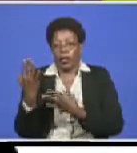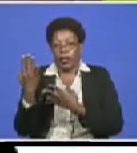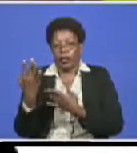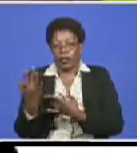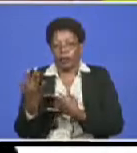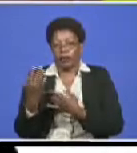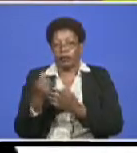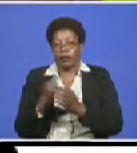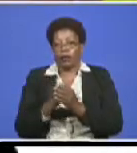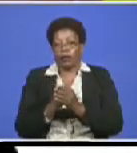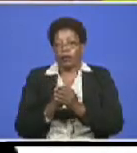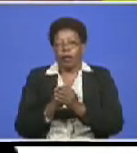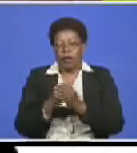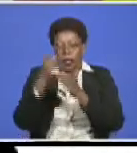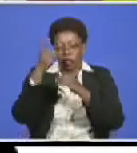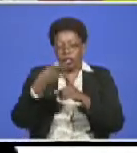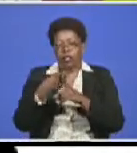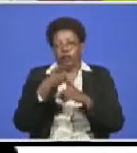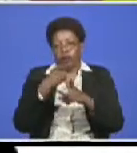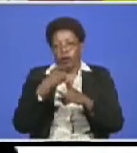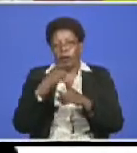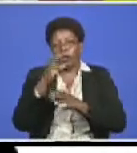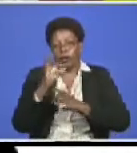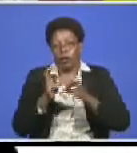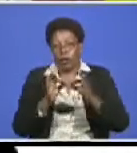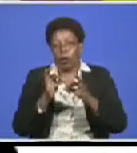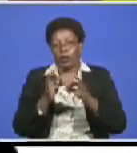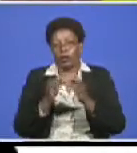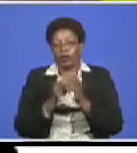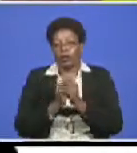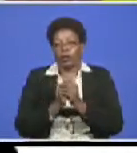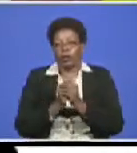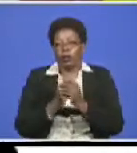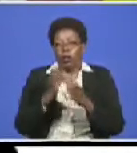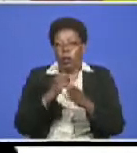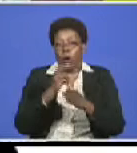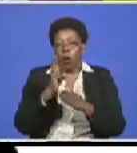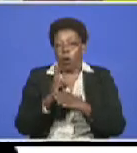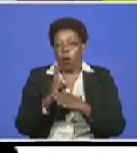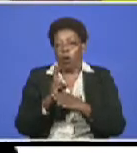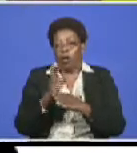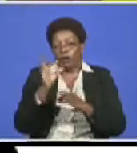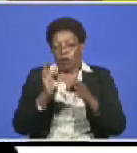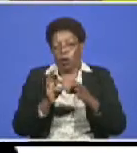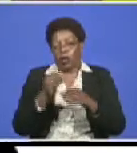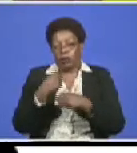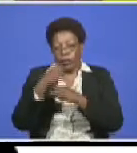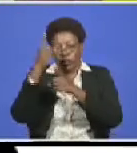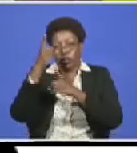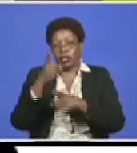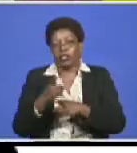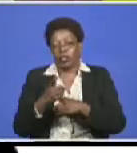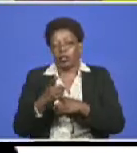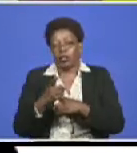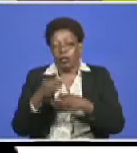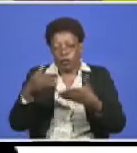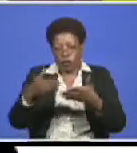We are awaiting a determination of the court, whether that determination be in favor of one or the other, or the court rules that there should be fresh elections.